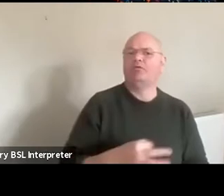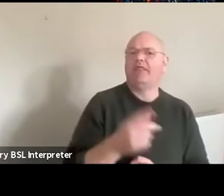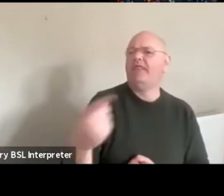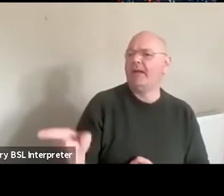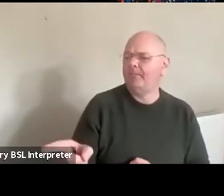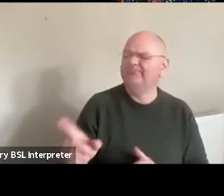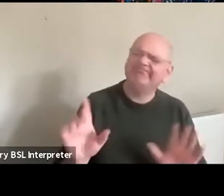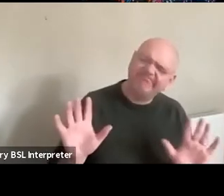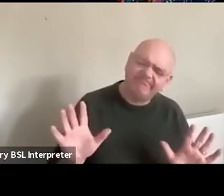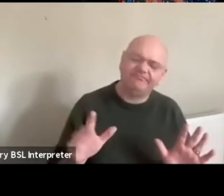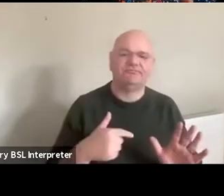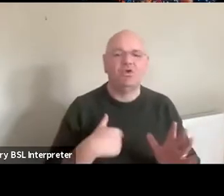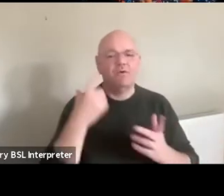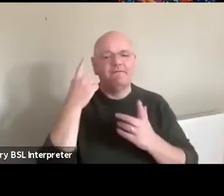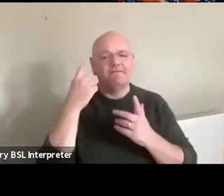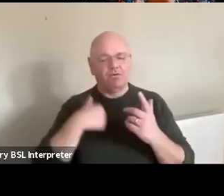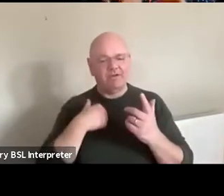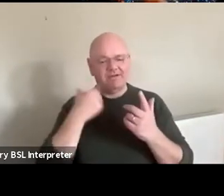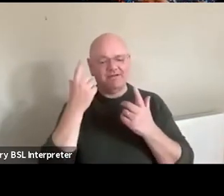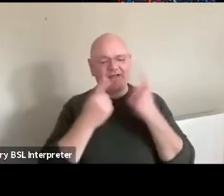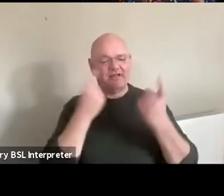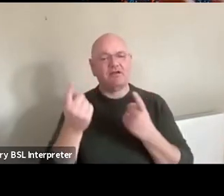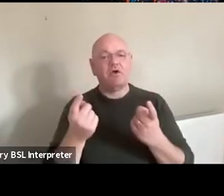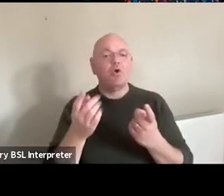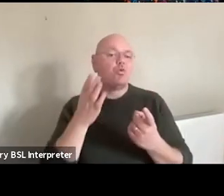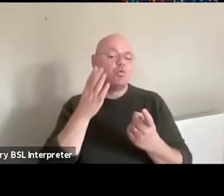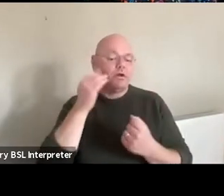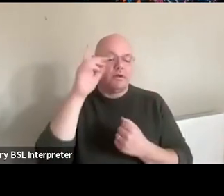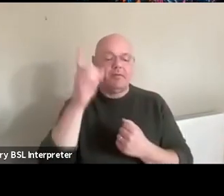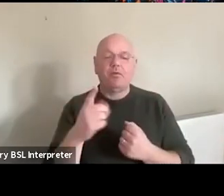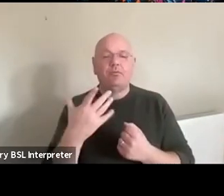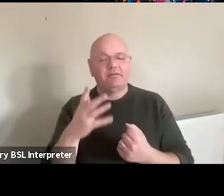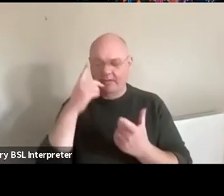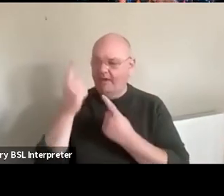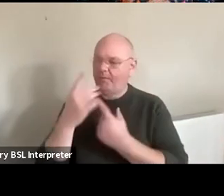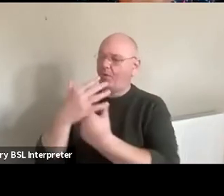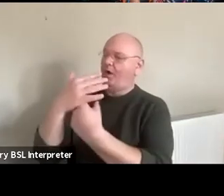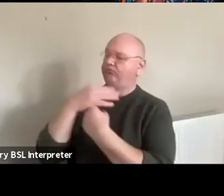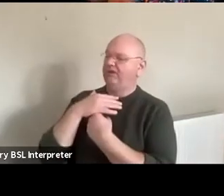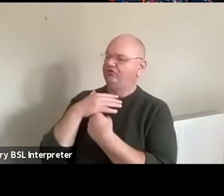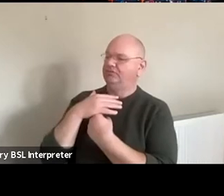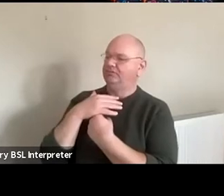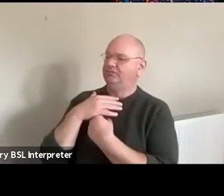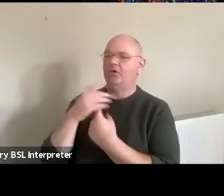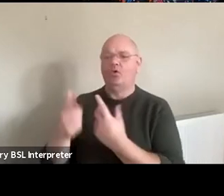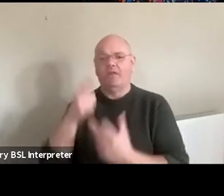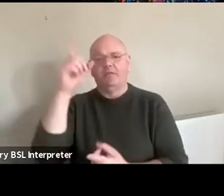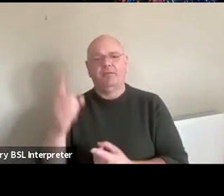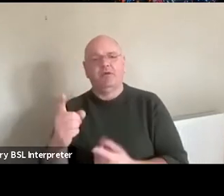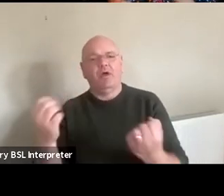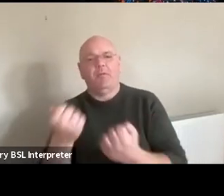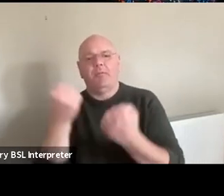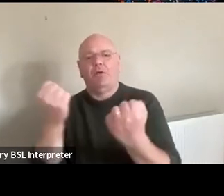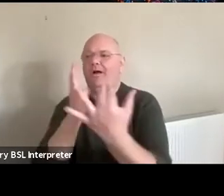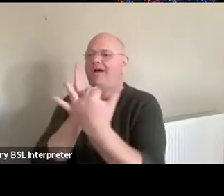I was mulling over is, what does it mean to acknowledge when people experience forms of oppression, when people don't have access to forms of power, but when